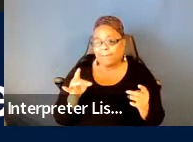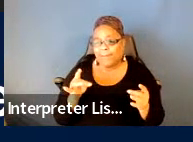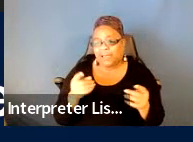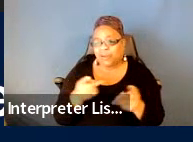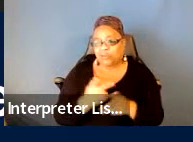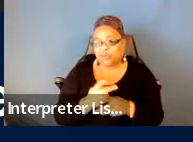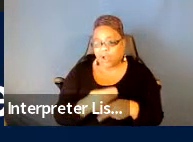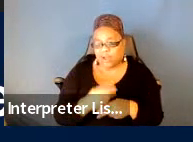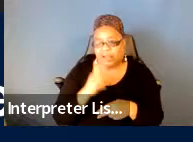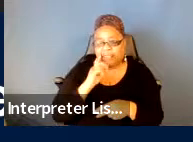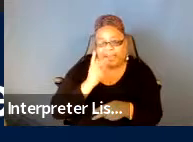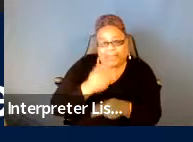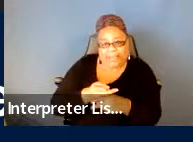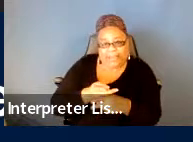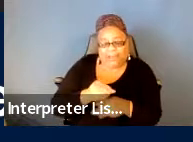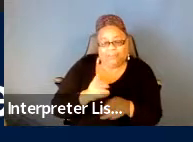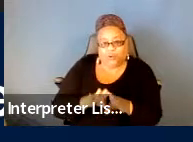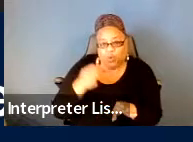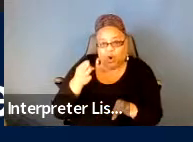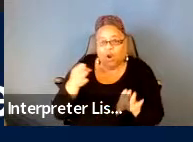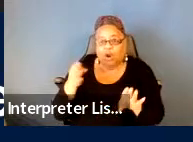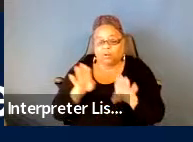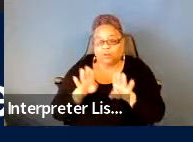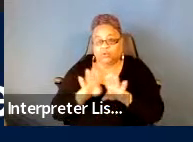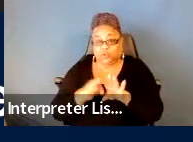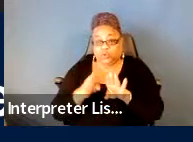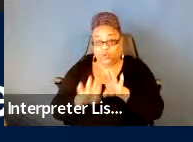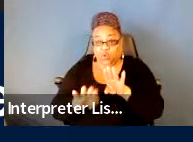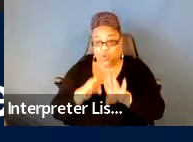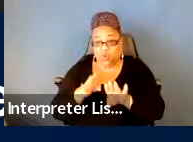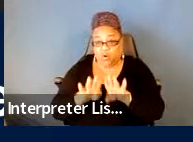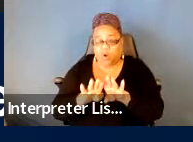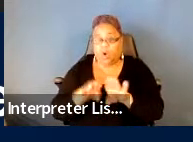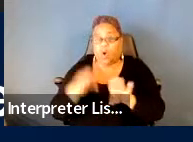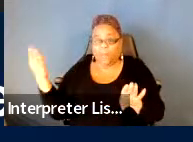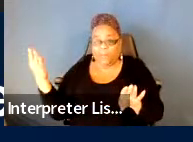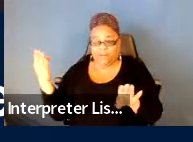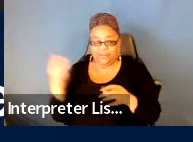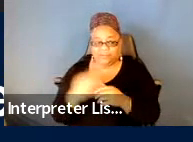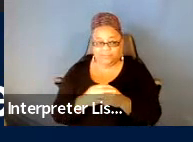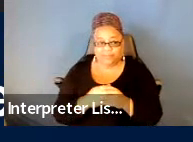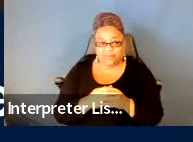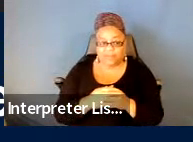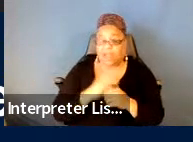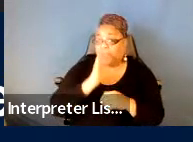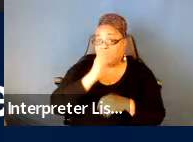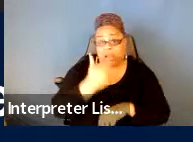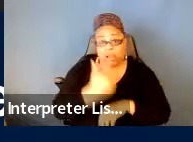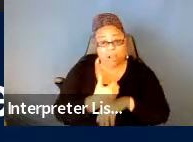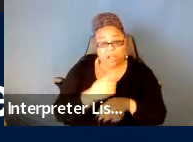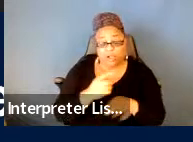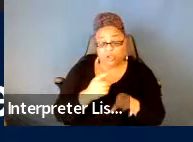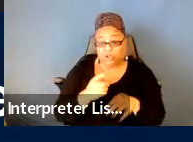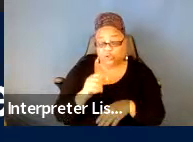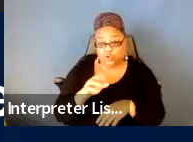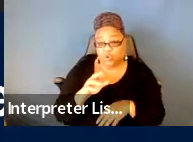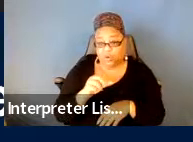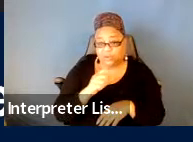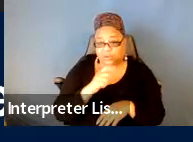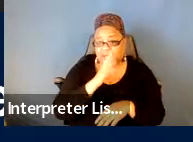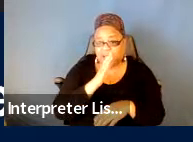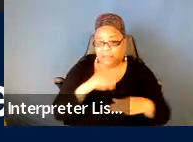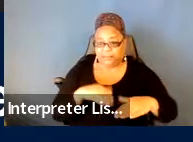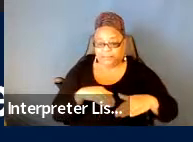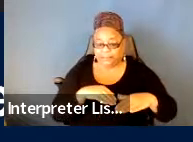doors in an open position. Non-fixed devices such as movable door stops, do not